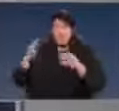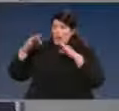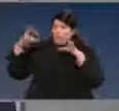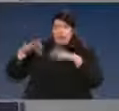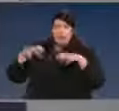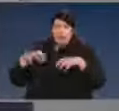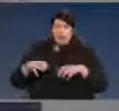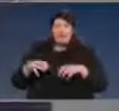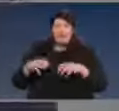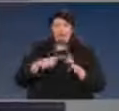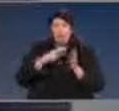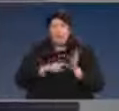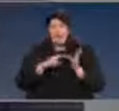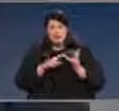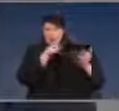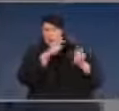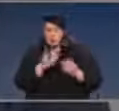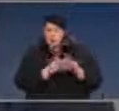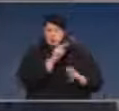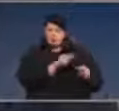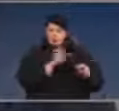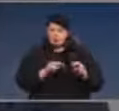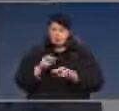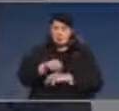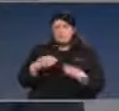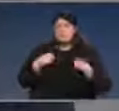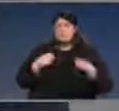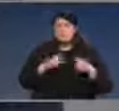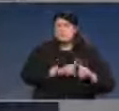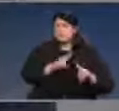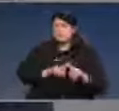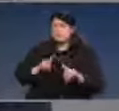that into account in making their assessments. Minister, what was the tenor of the EPBC Act discussion?